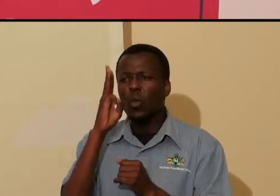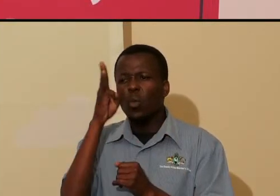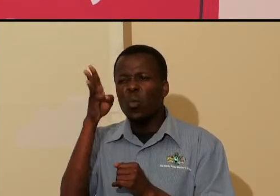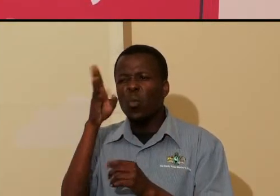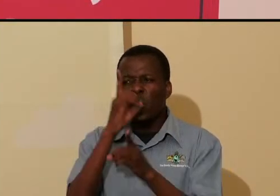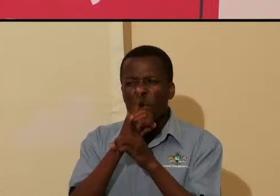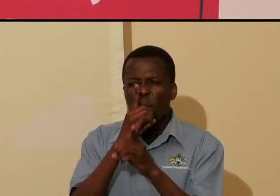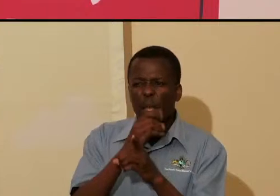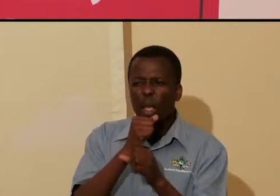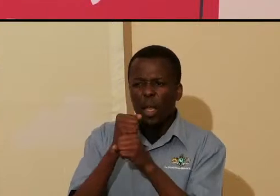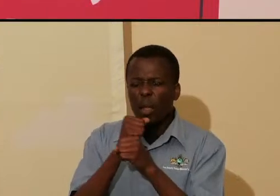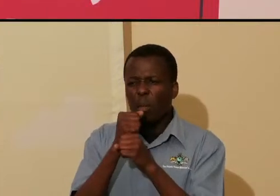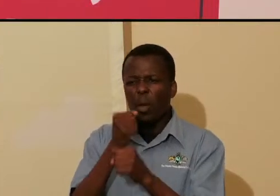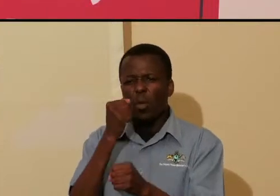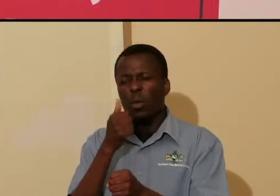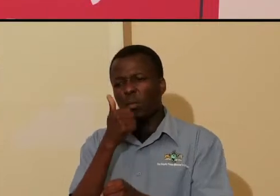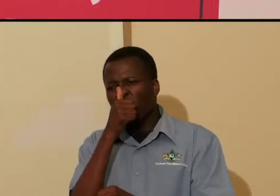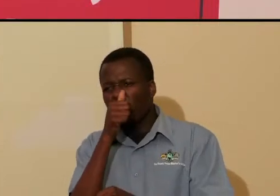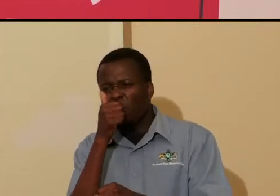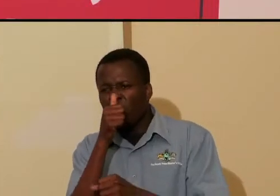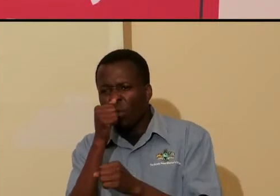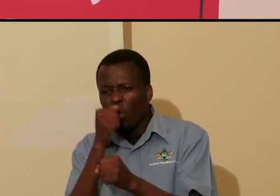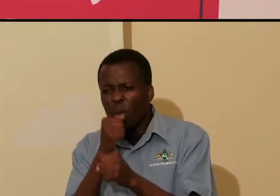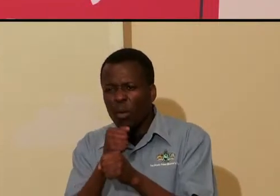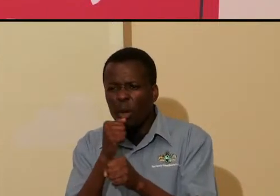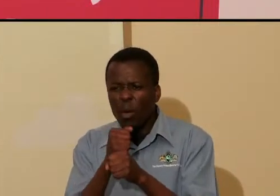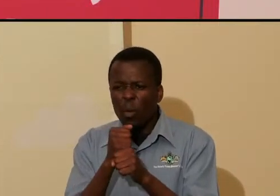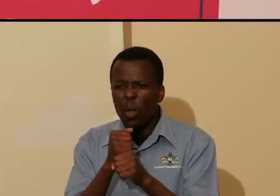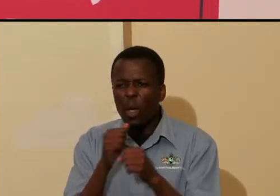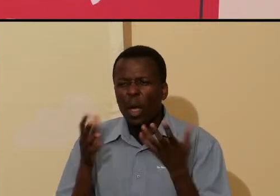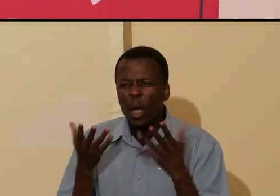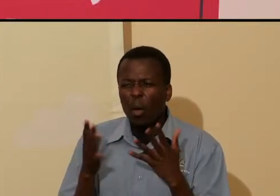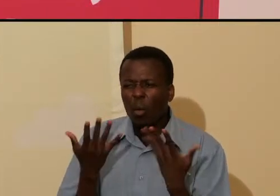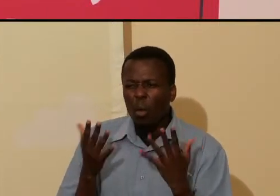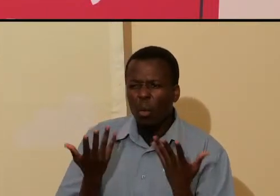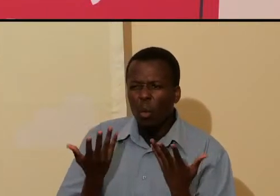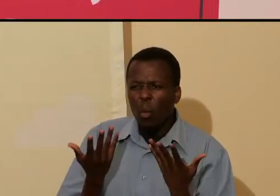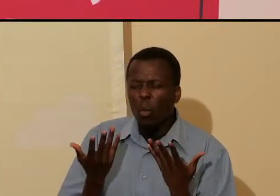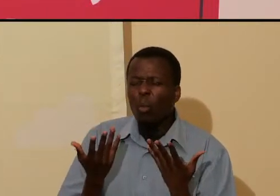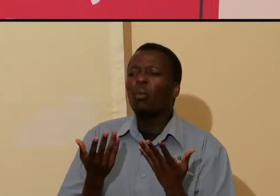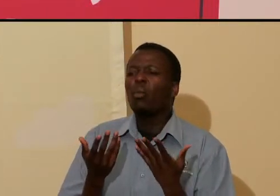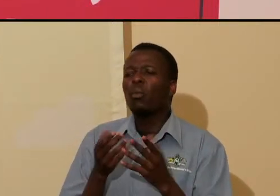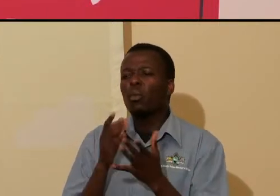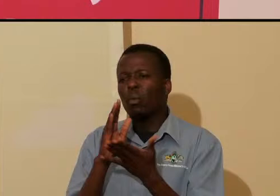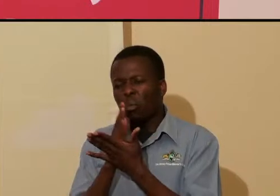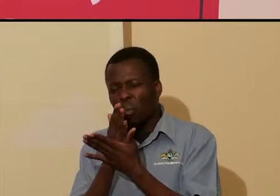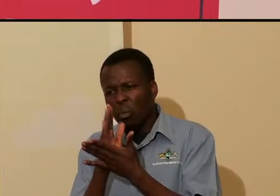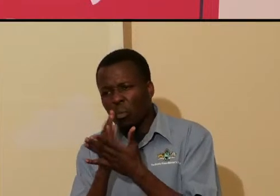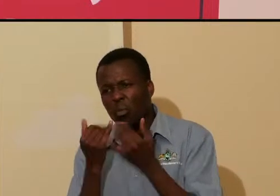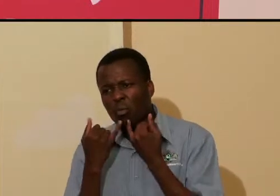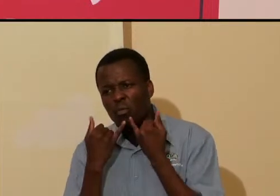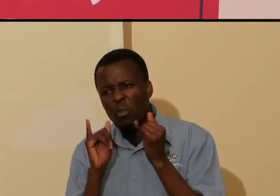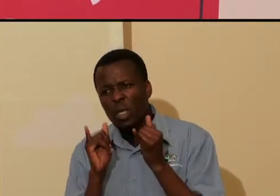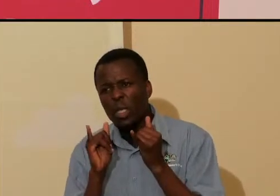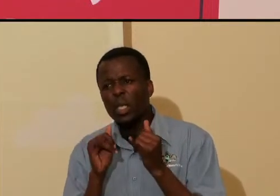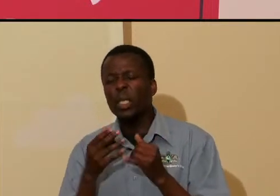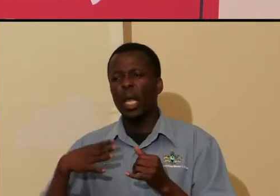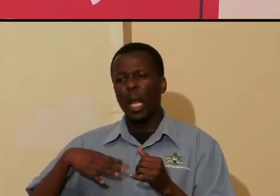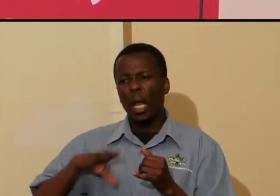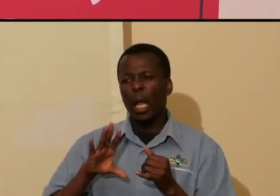work, which is vile in the tertiary space due to, lack of allowances at some point and